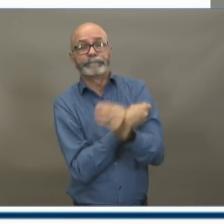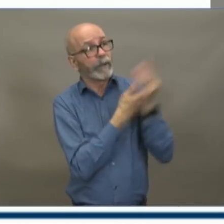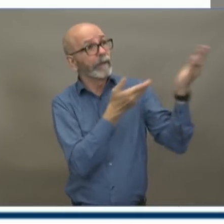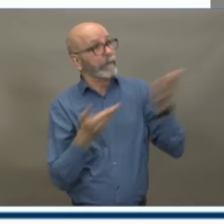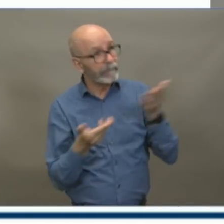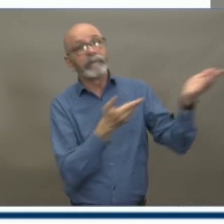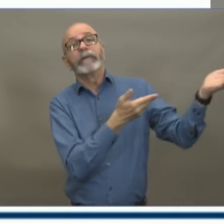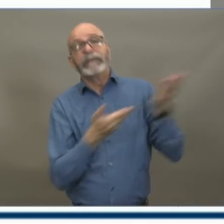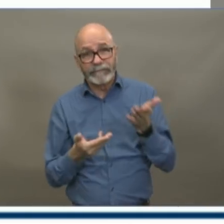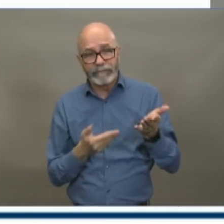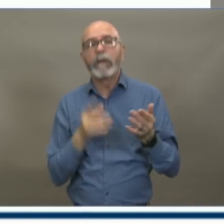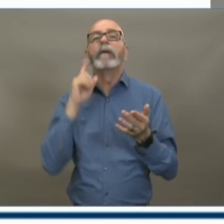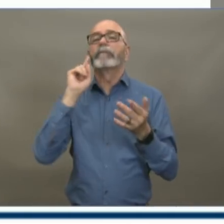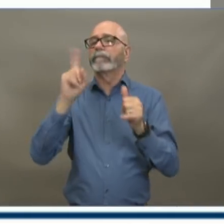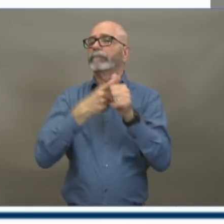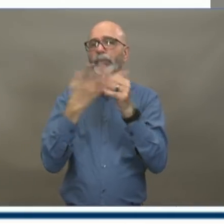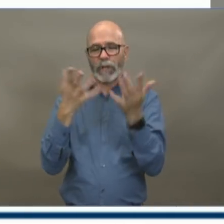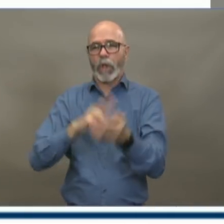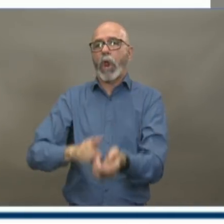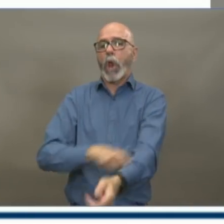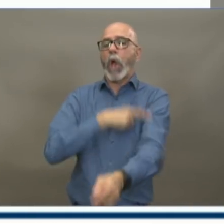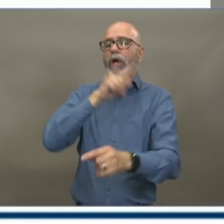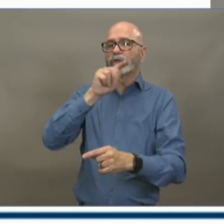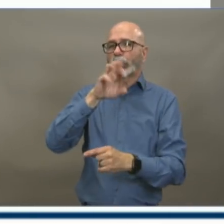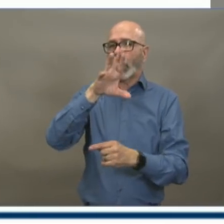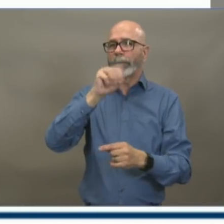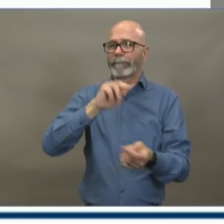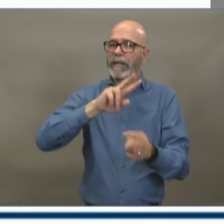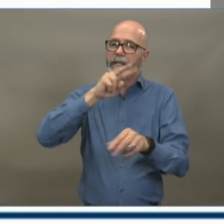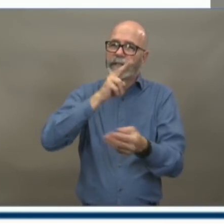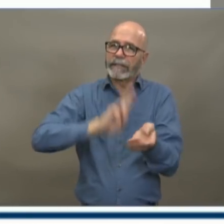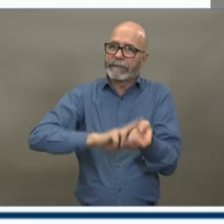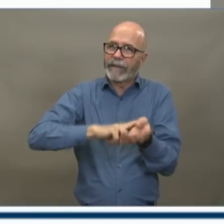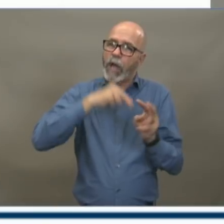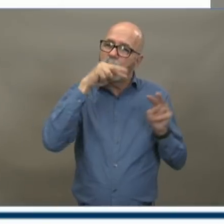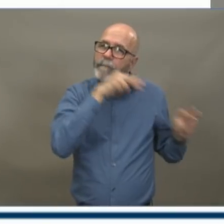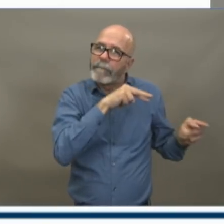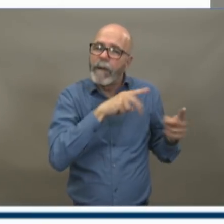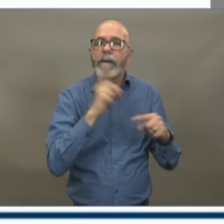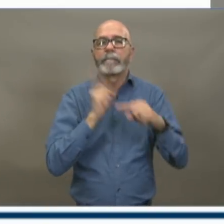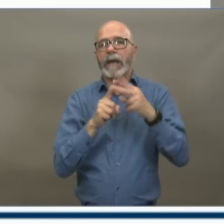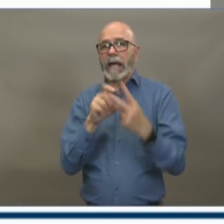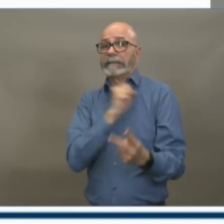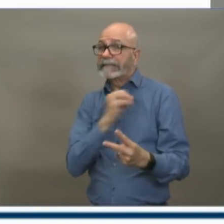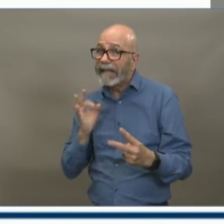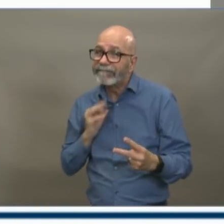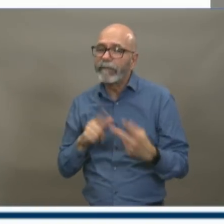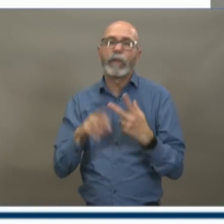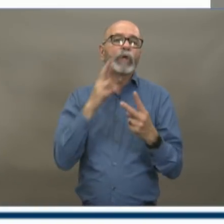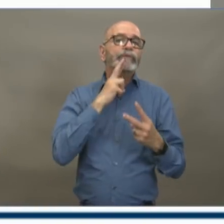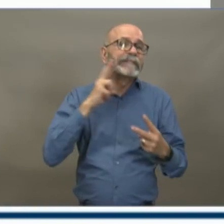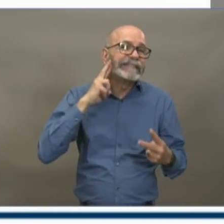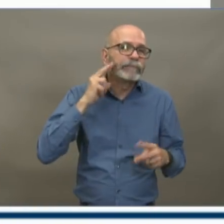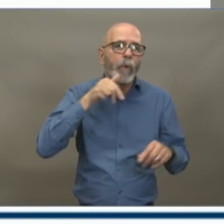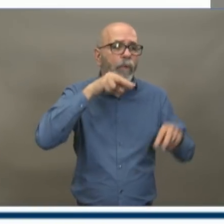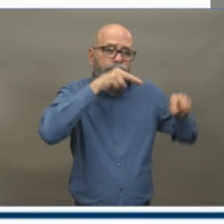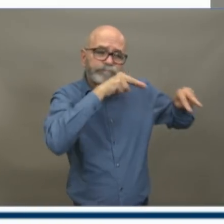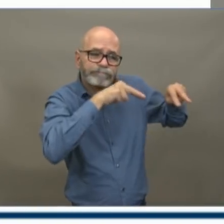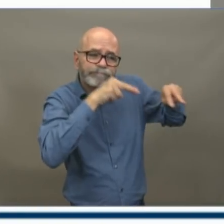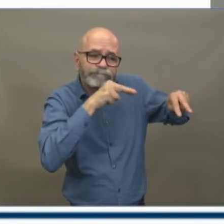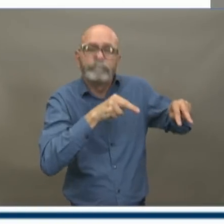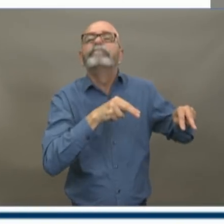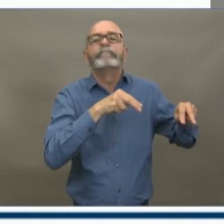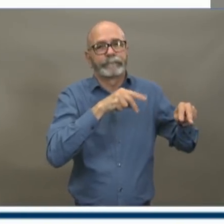facilities. Vaccination of staff, residents, and designated caregivers has been completed at the Northwood, both